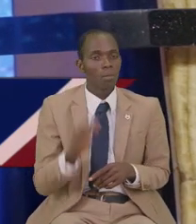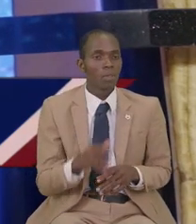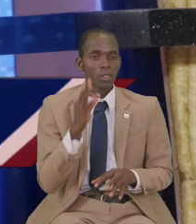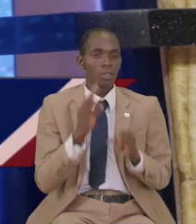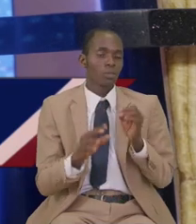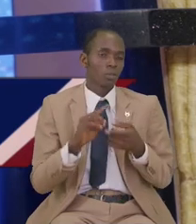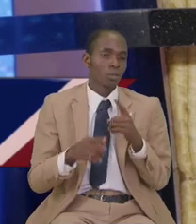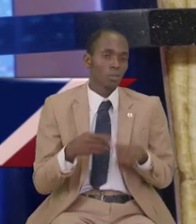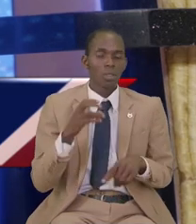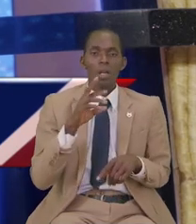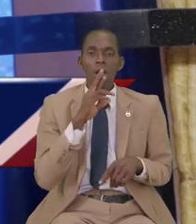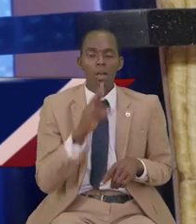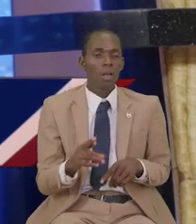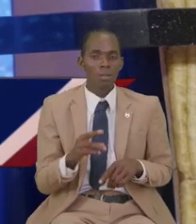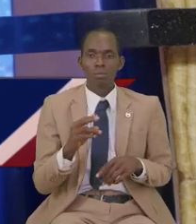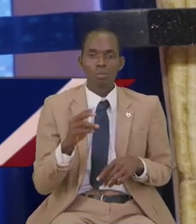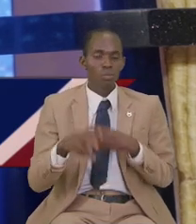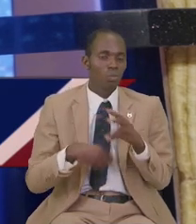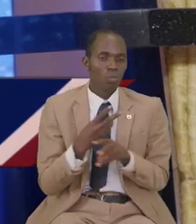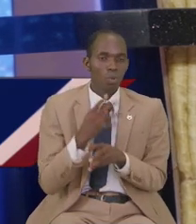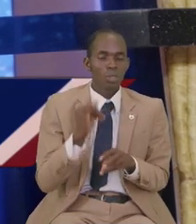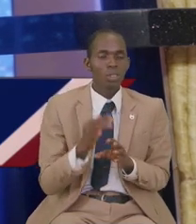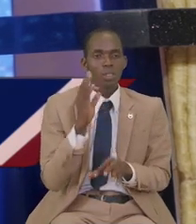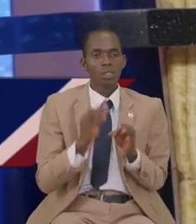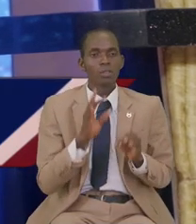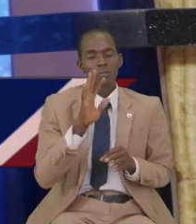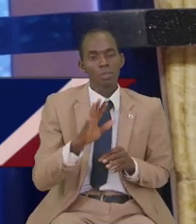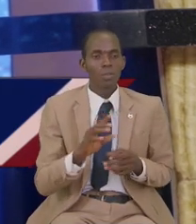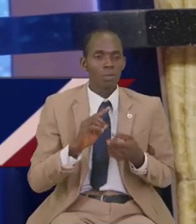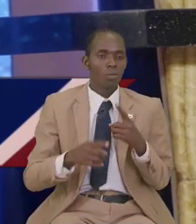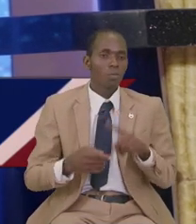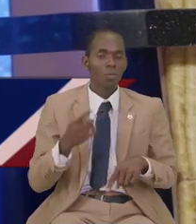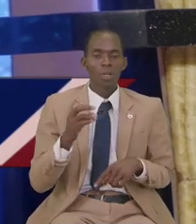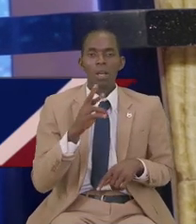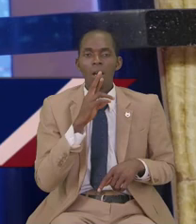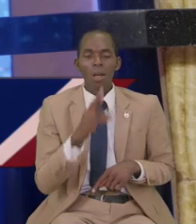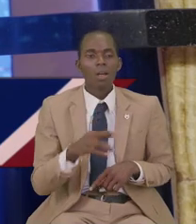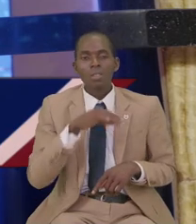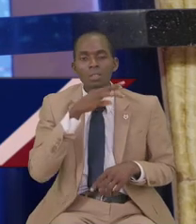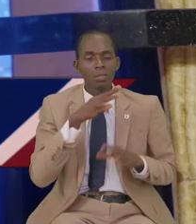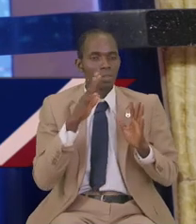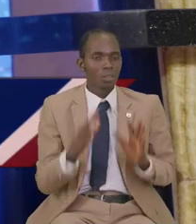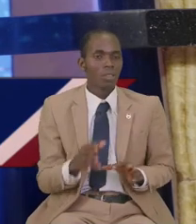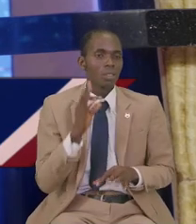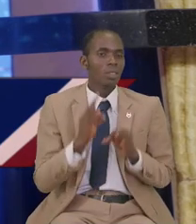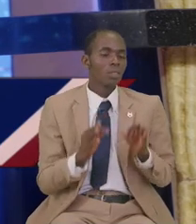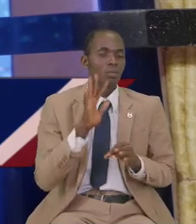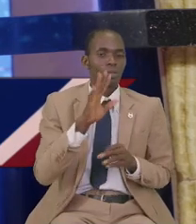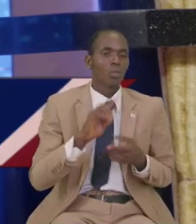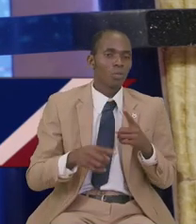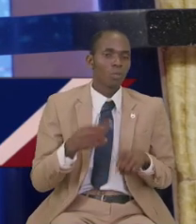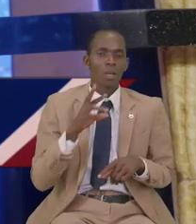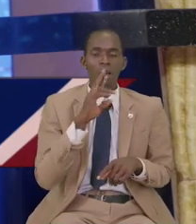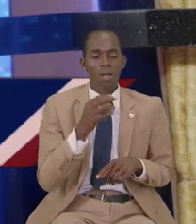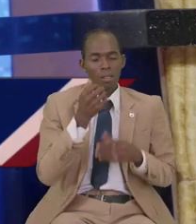are wayward, if your companions are defiled and defiling people, if your companions are disobedient and rebellious people, if